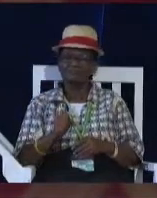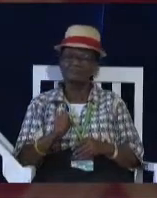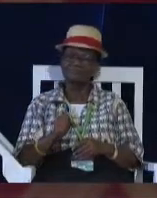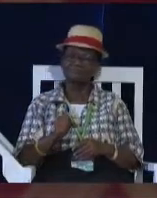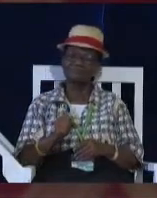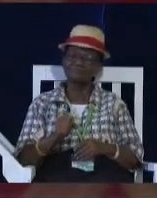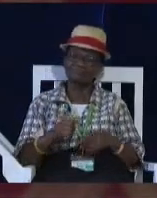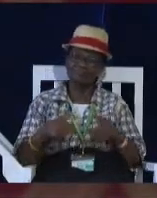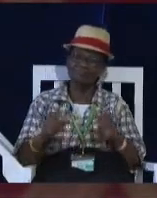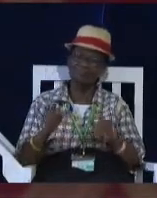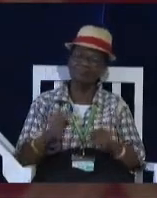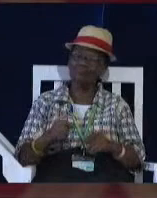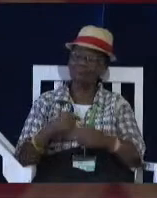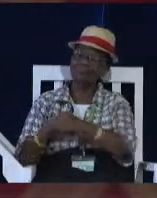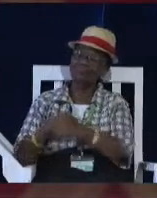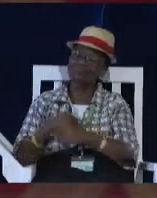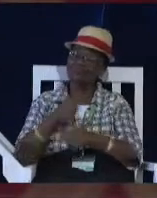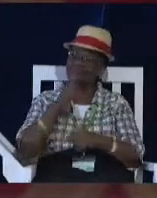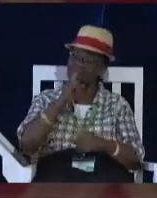Let me assure you,